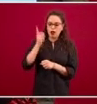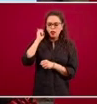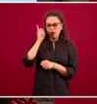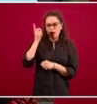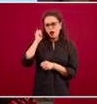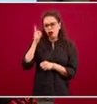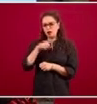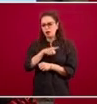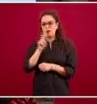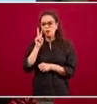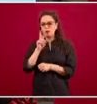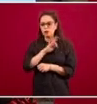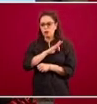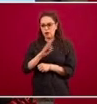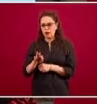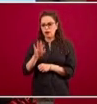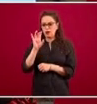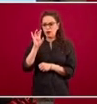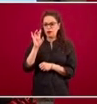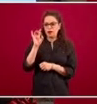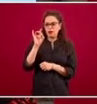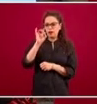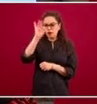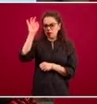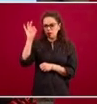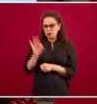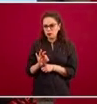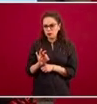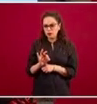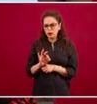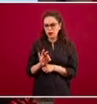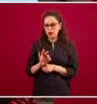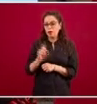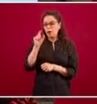relation. Now we have almost a 70-30 distribution.